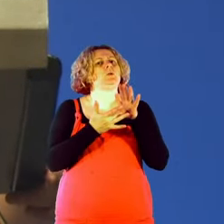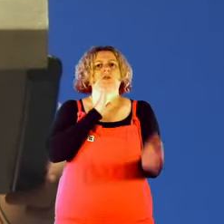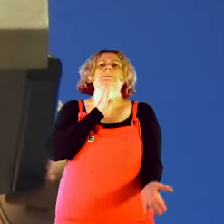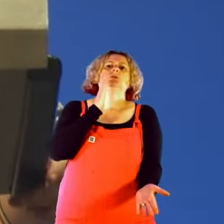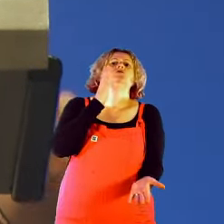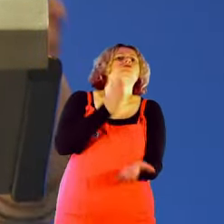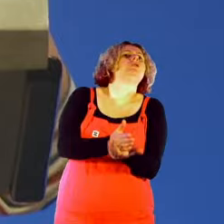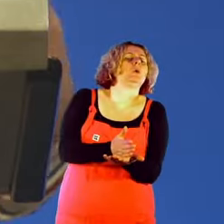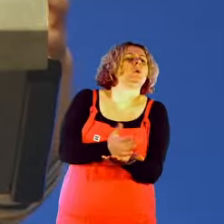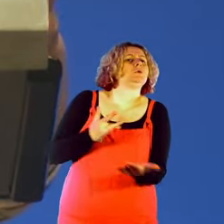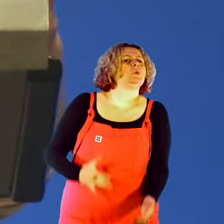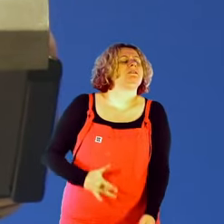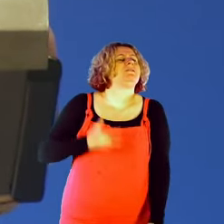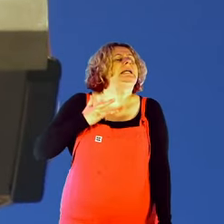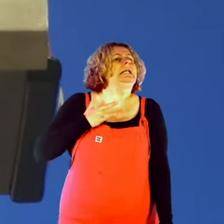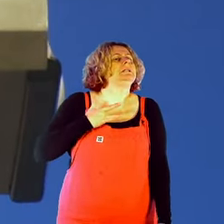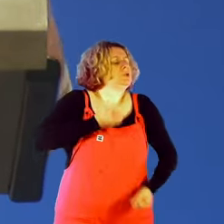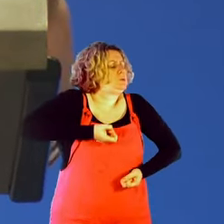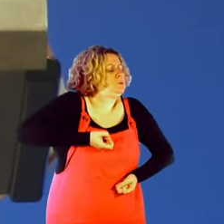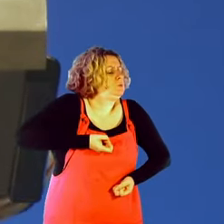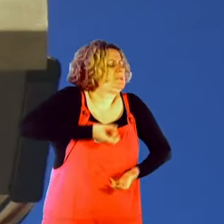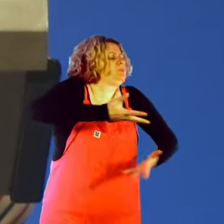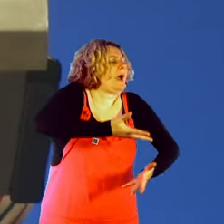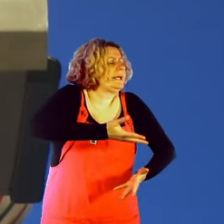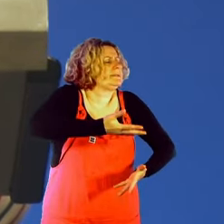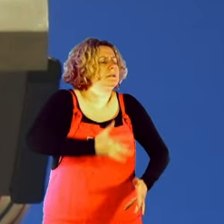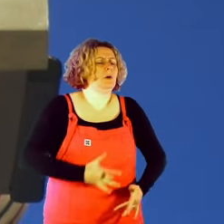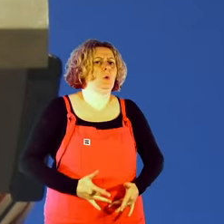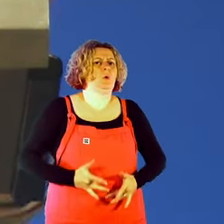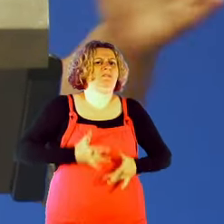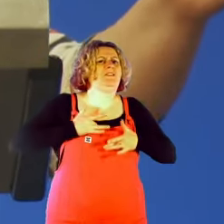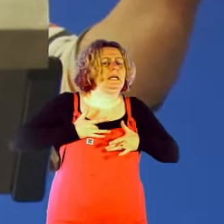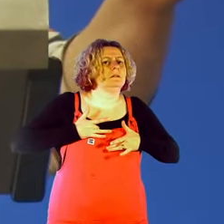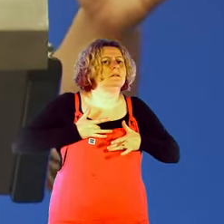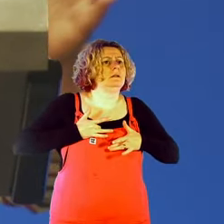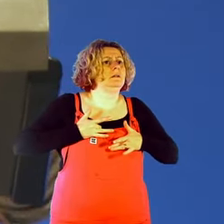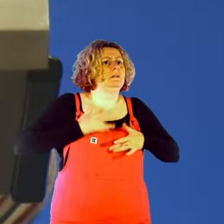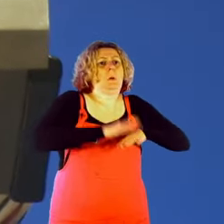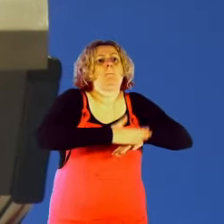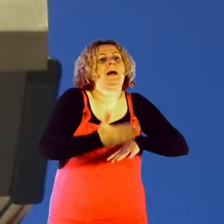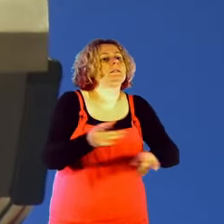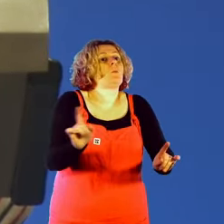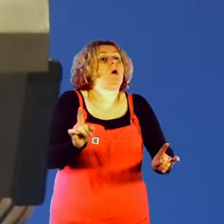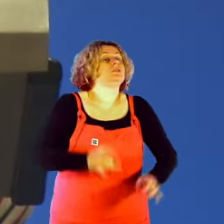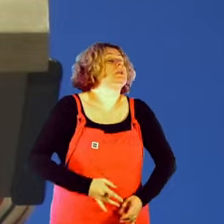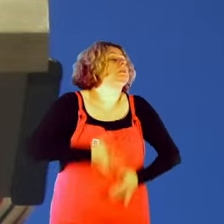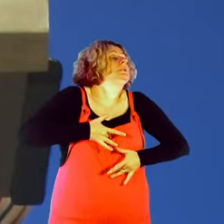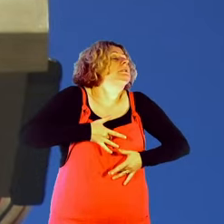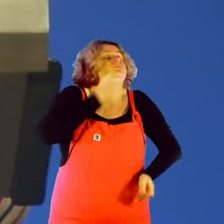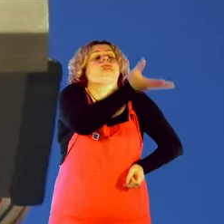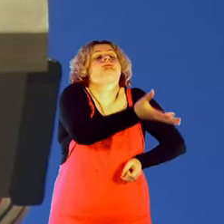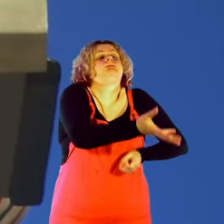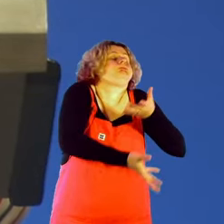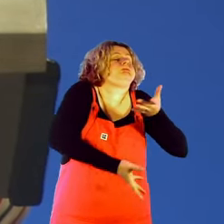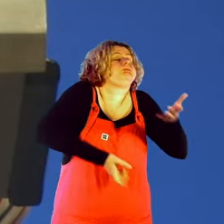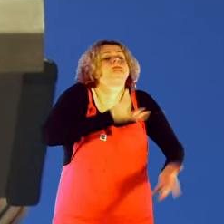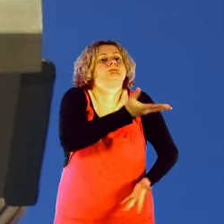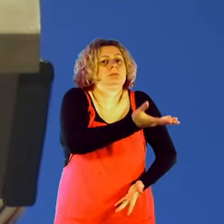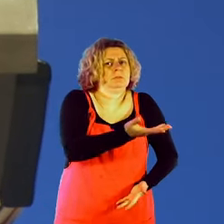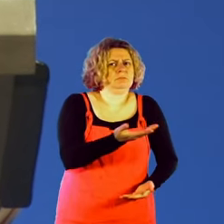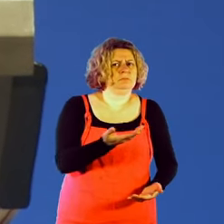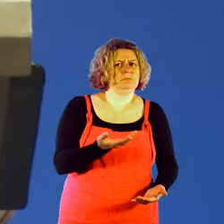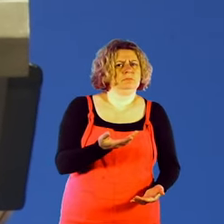feel, to express how you feel, no matter what that is. If you have no control over